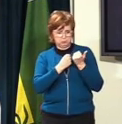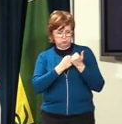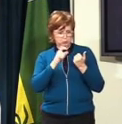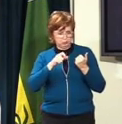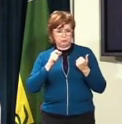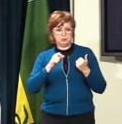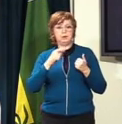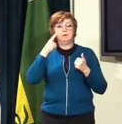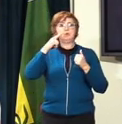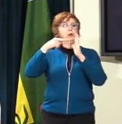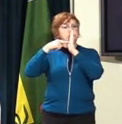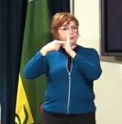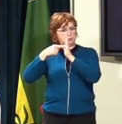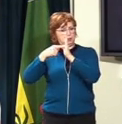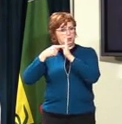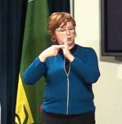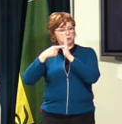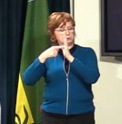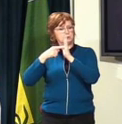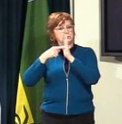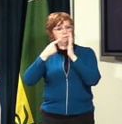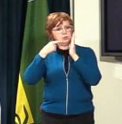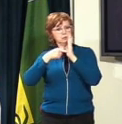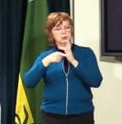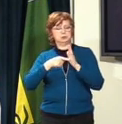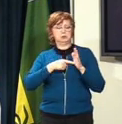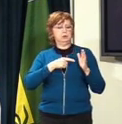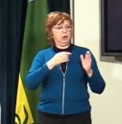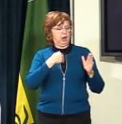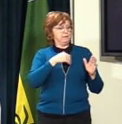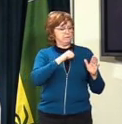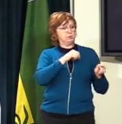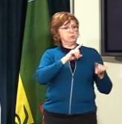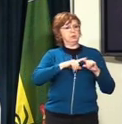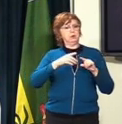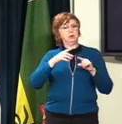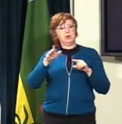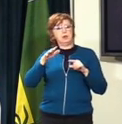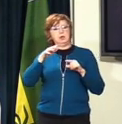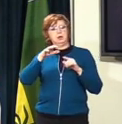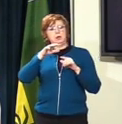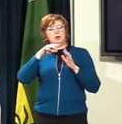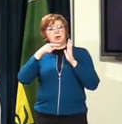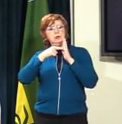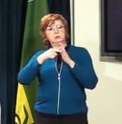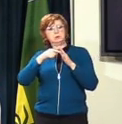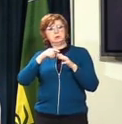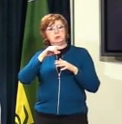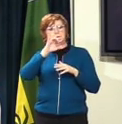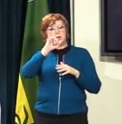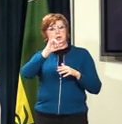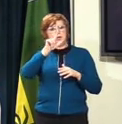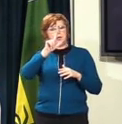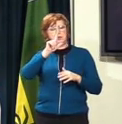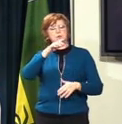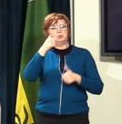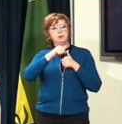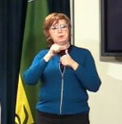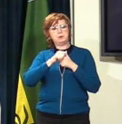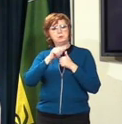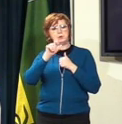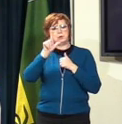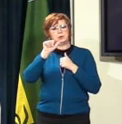of the best example, I would say, so far, besides some of the current ones that we're seeing, for example, in La Crosse, is the La Loche example, where